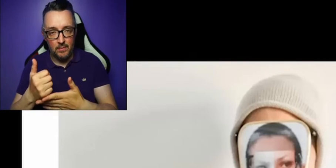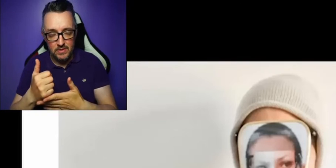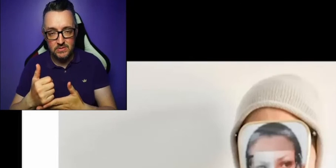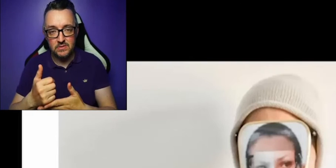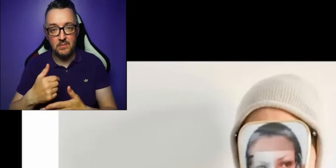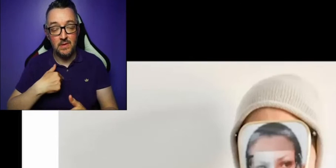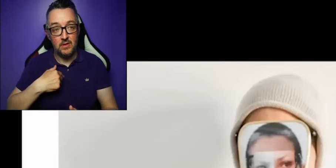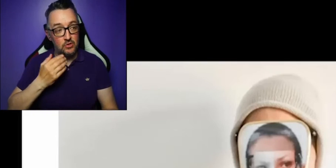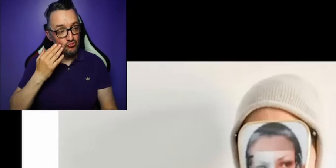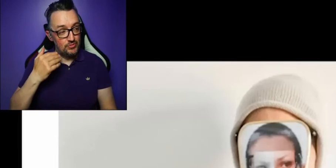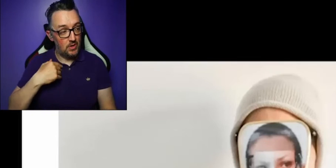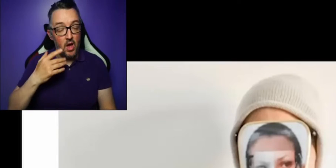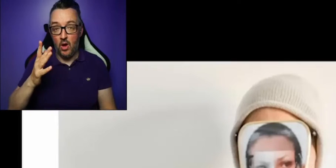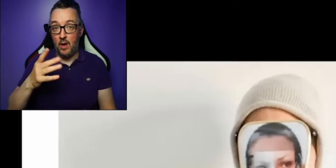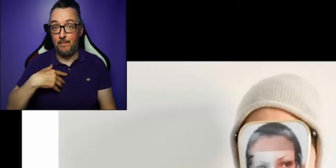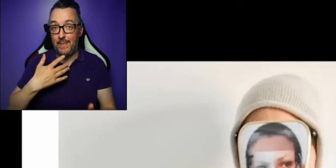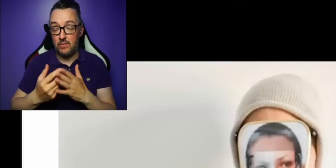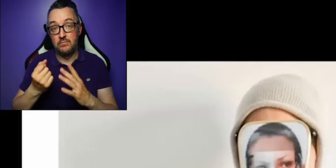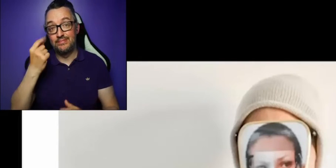just recently remembered that I did